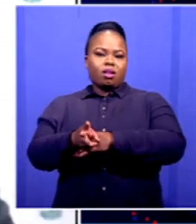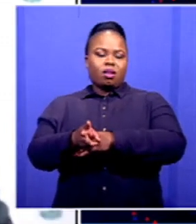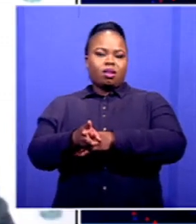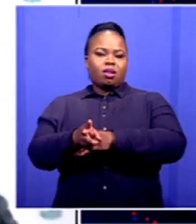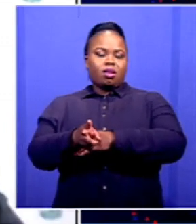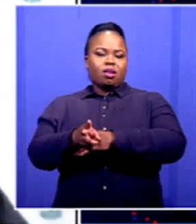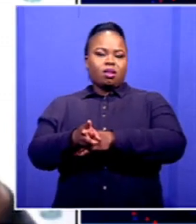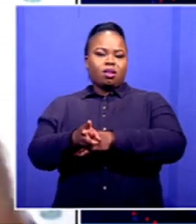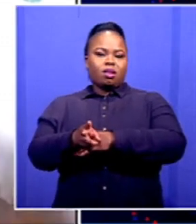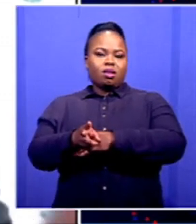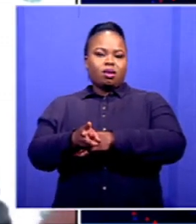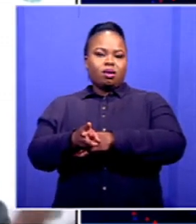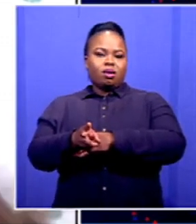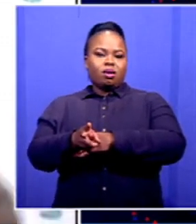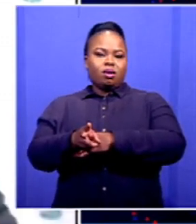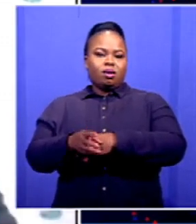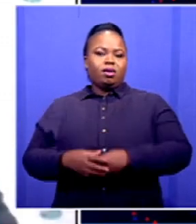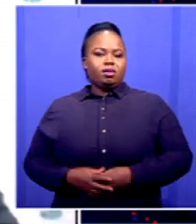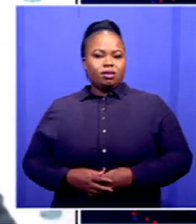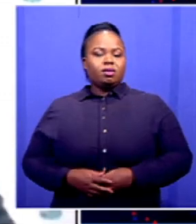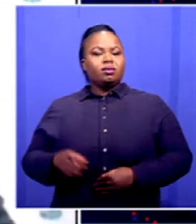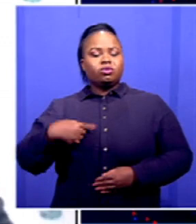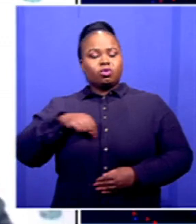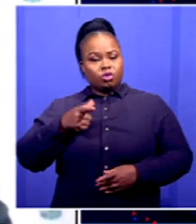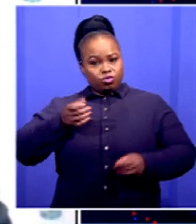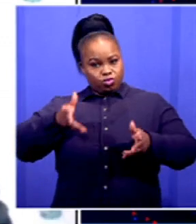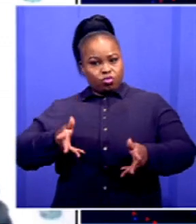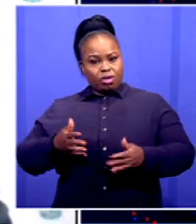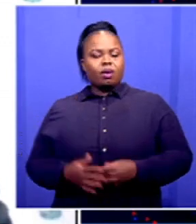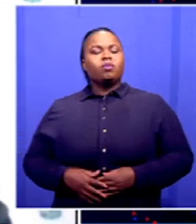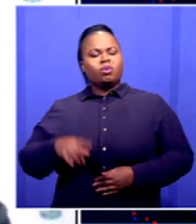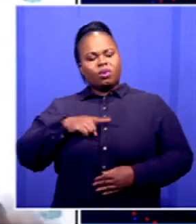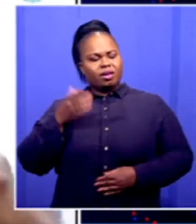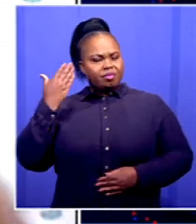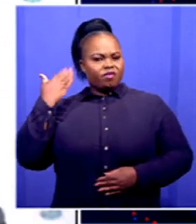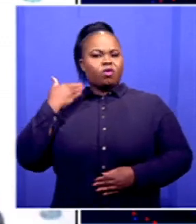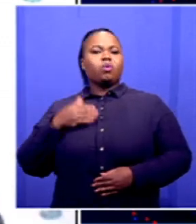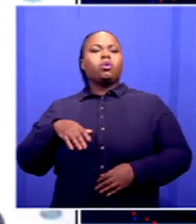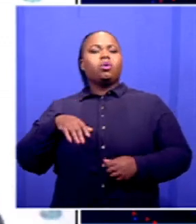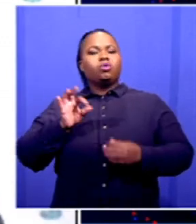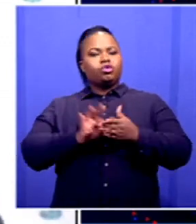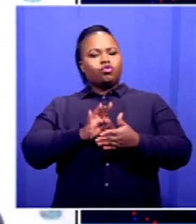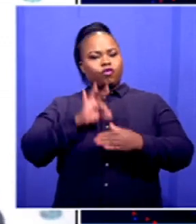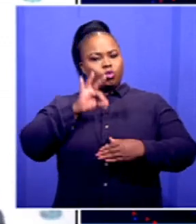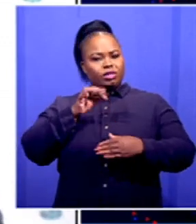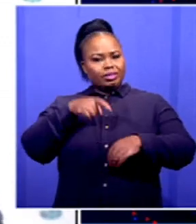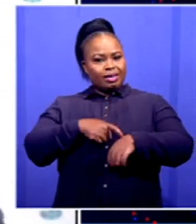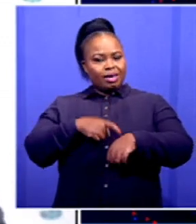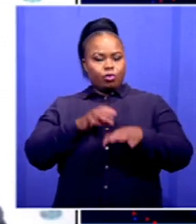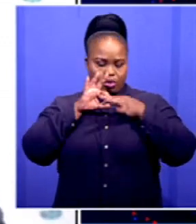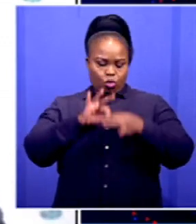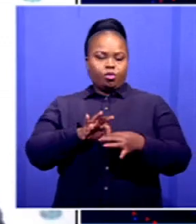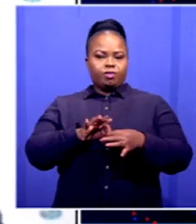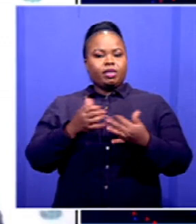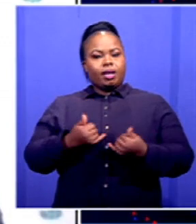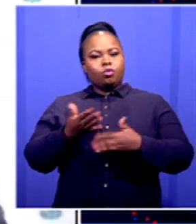the ground running. That is what we're doing now. We made that commitment, we are carrying it now. We know,